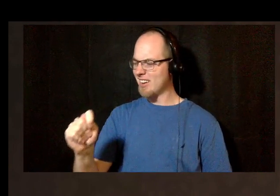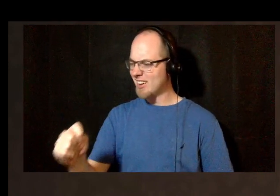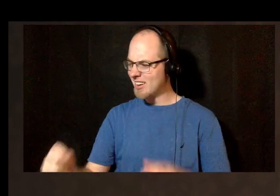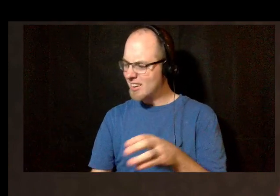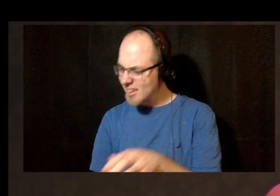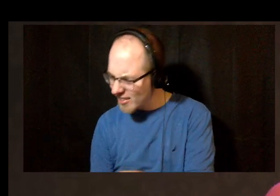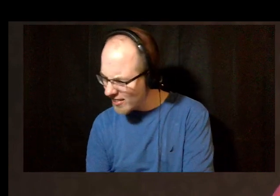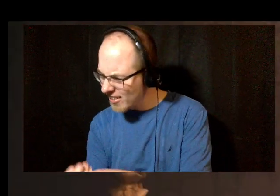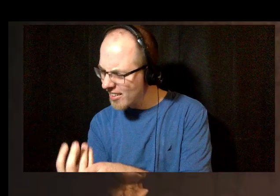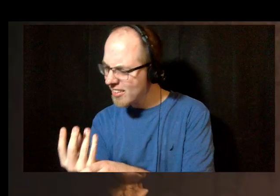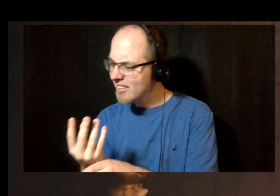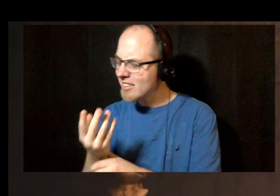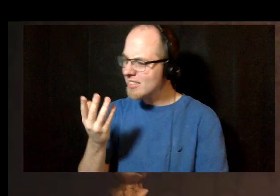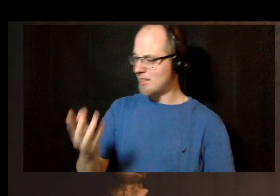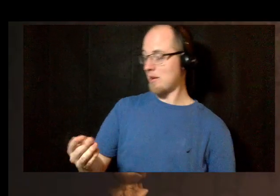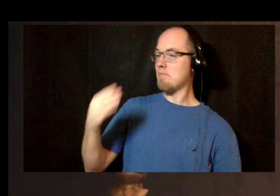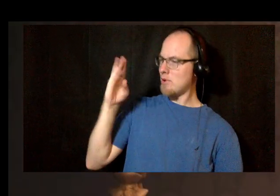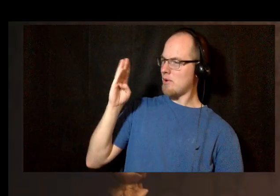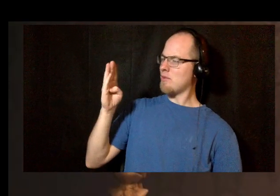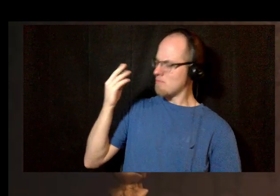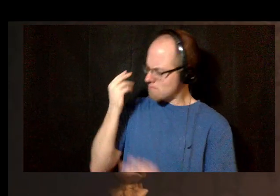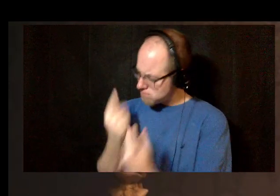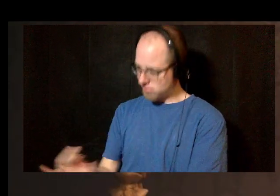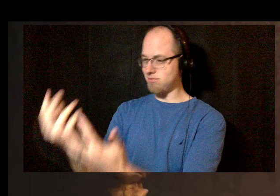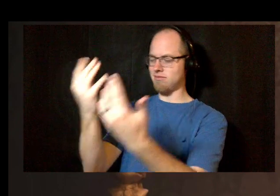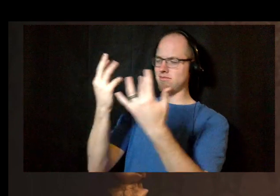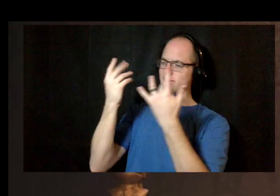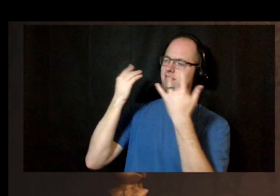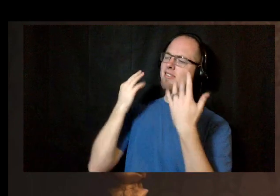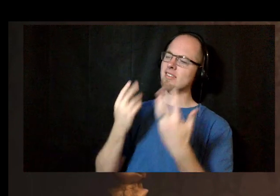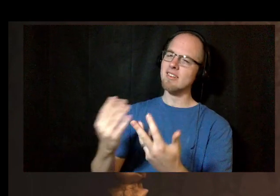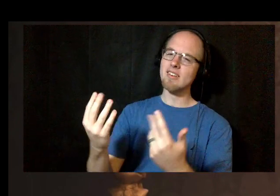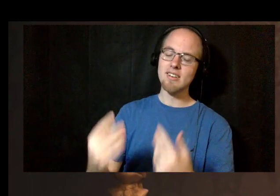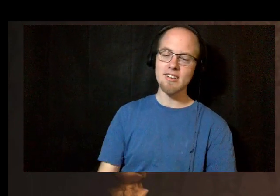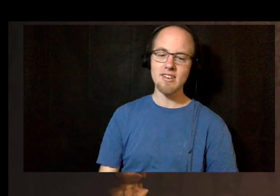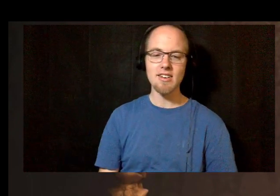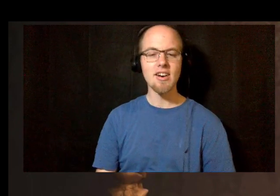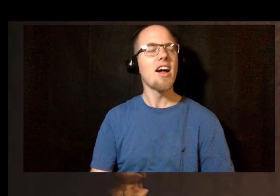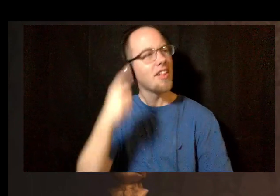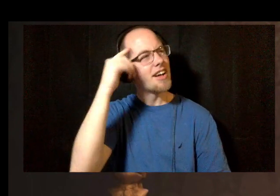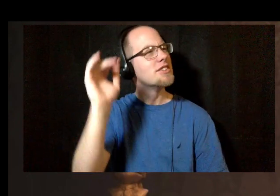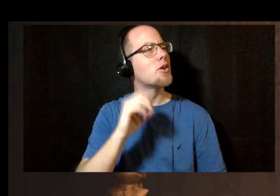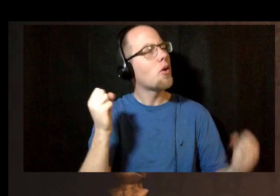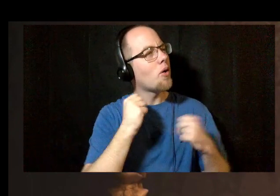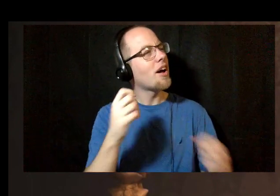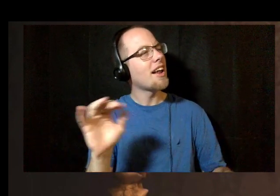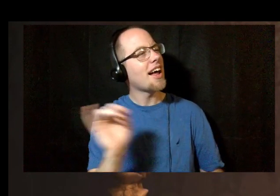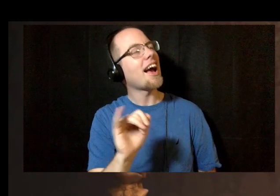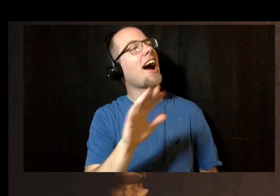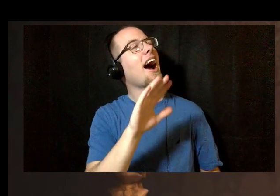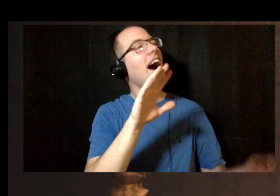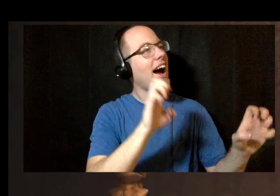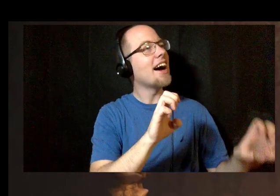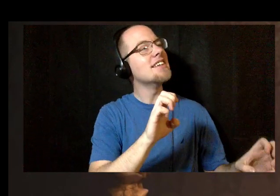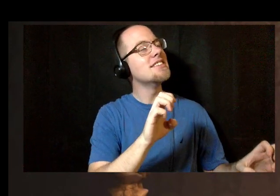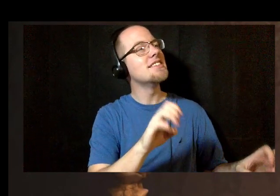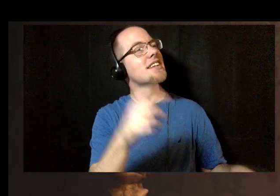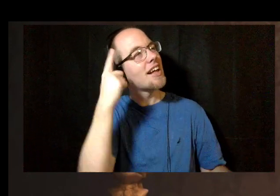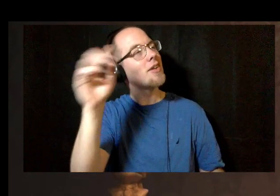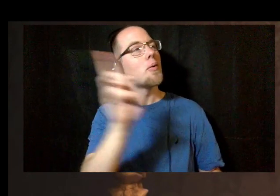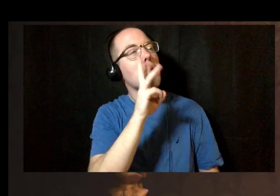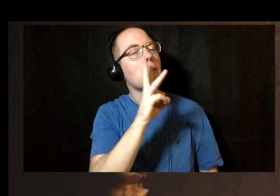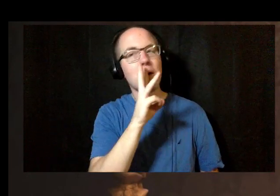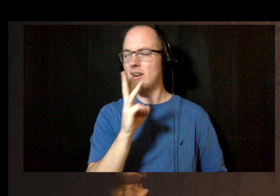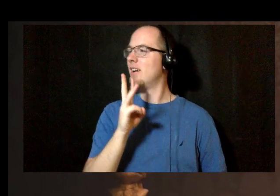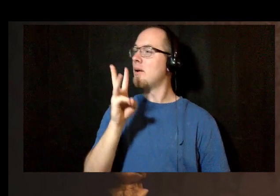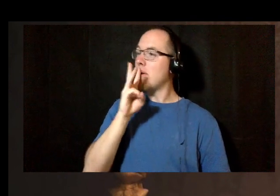shit on fire. And that's cool. It's cool. It's like ice. It's like water. Water is clear. The only